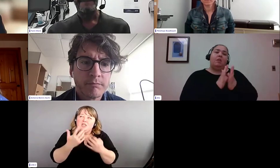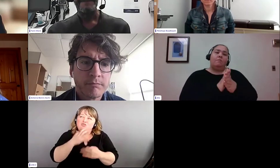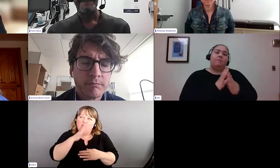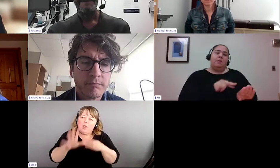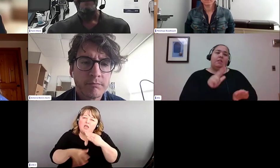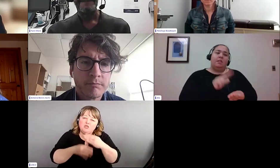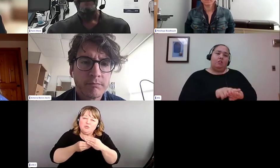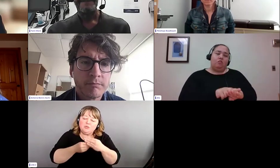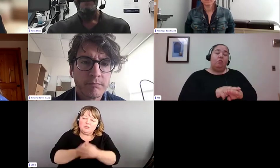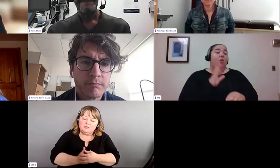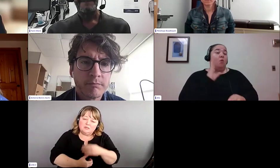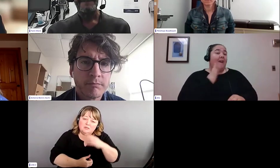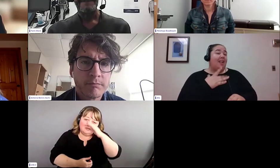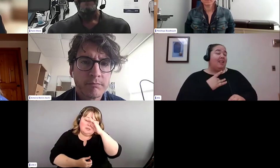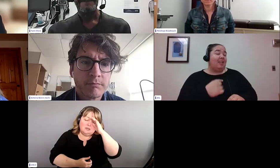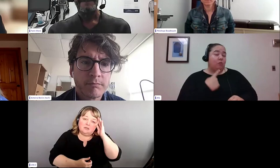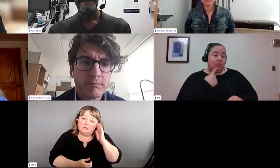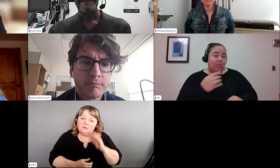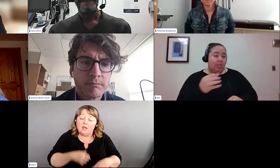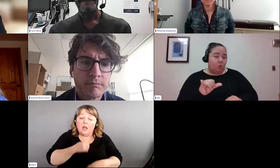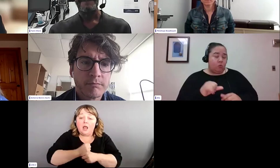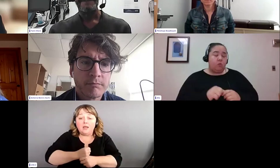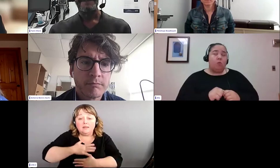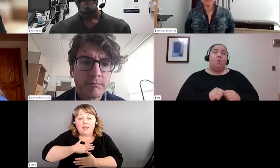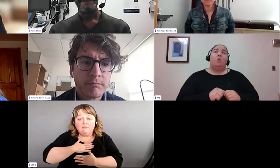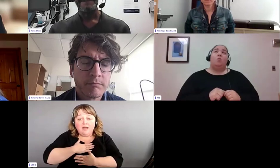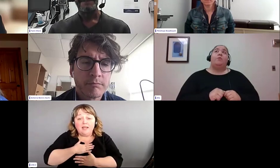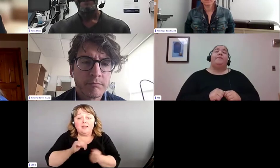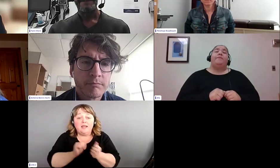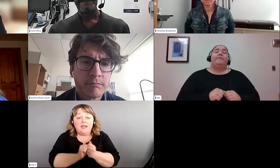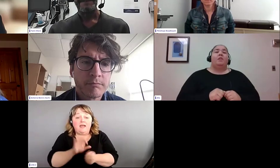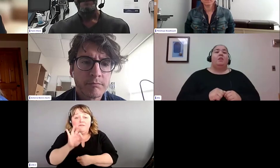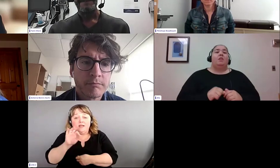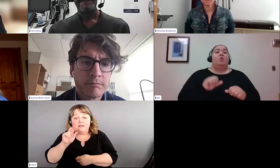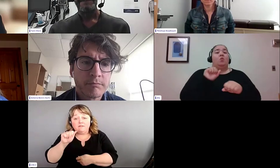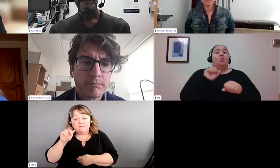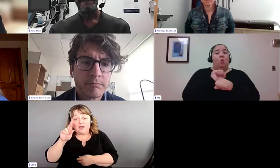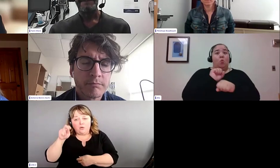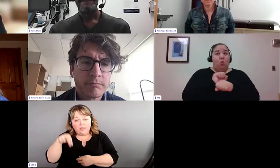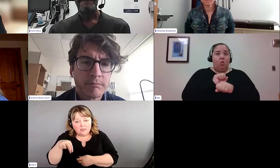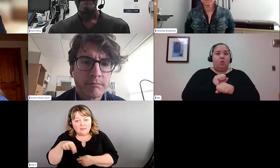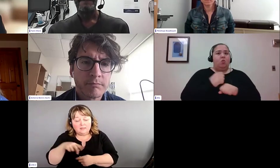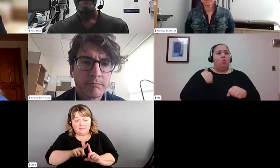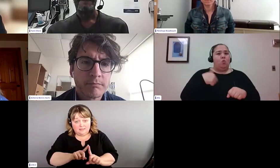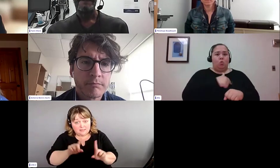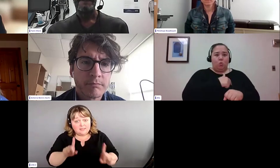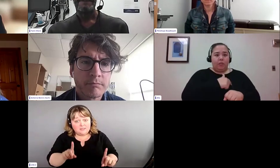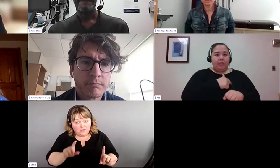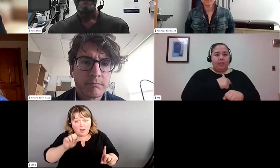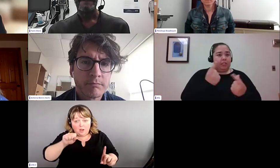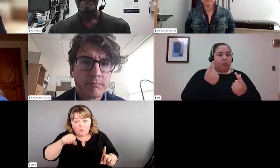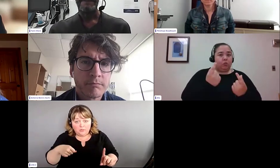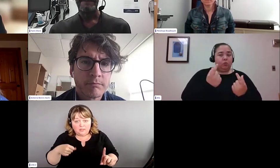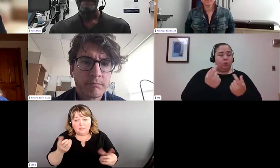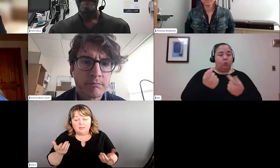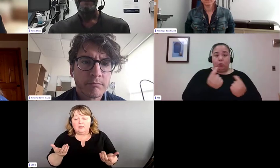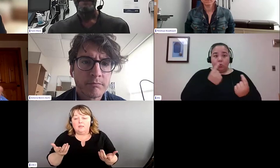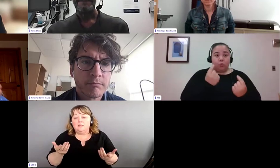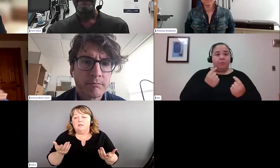I would have liked to have said also was that the work that we do with Farron, even if it's different,